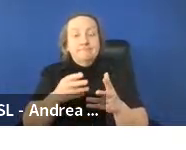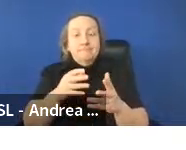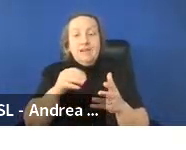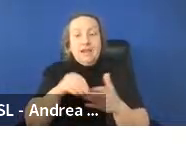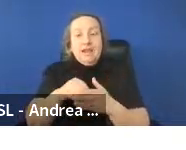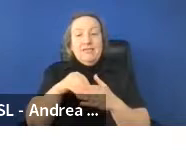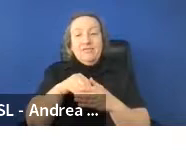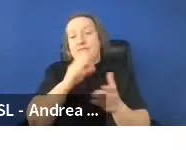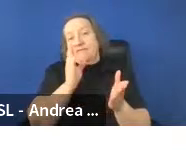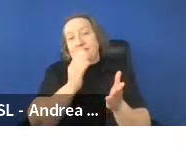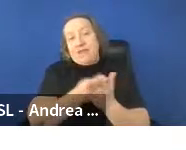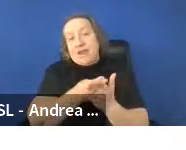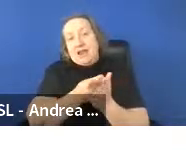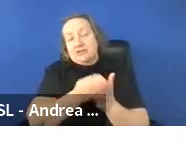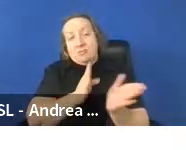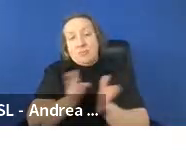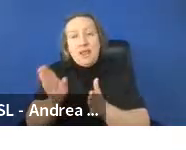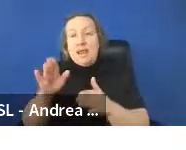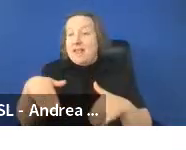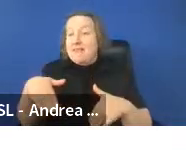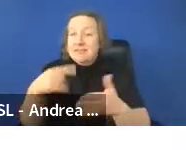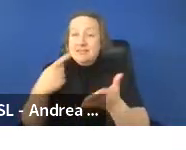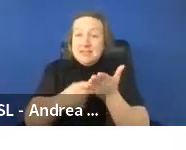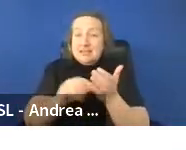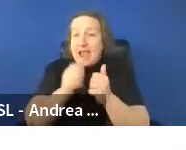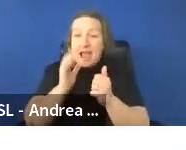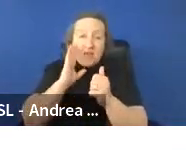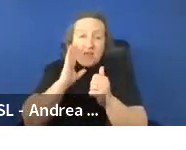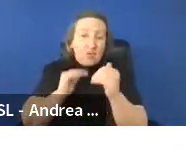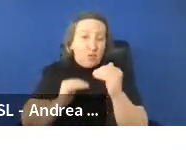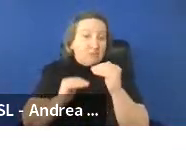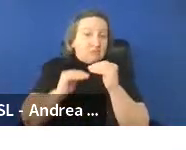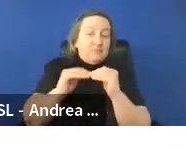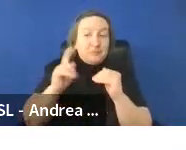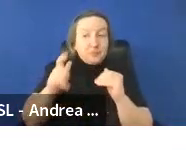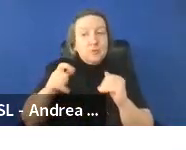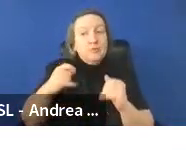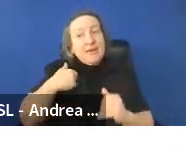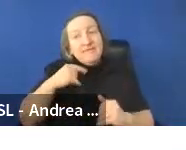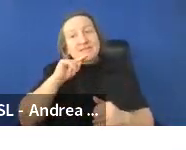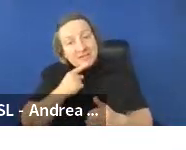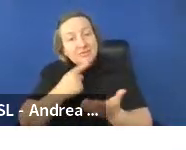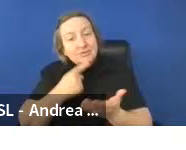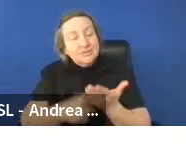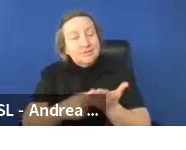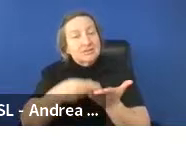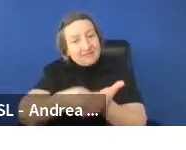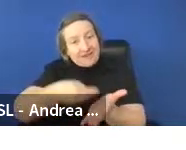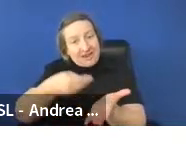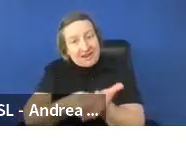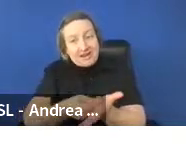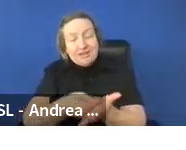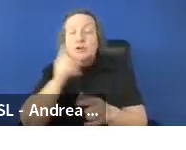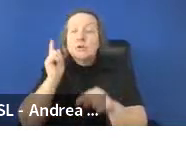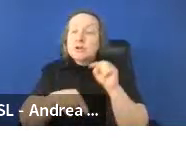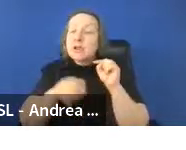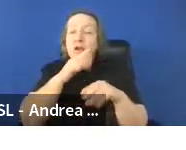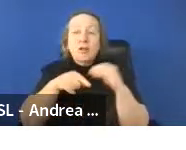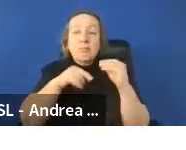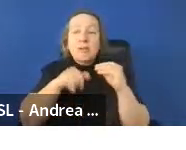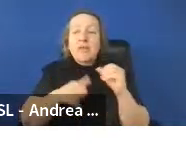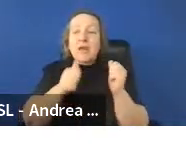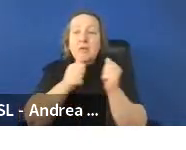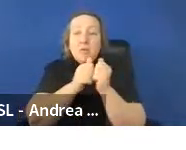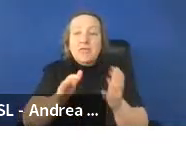plan. And they haven't discussed how they're going to close that. You need to have a serious discussion of financing. You can't talk about that without talking